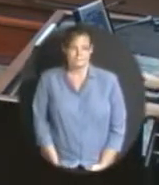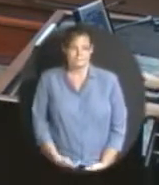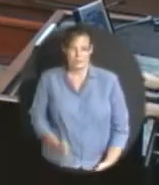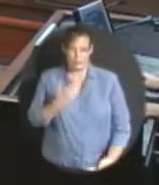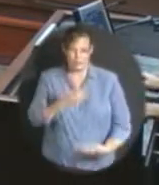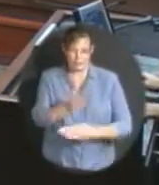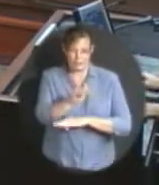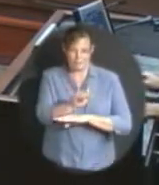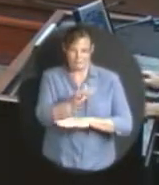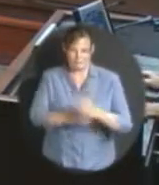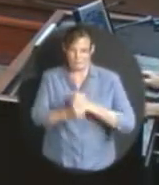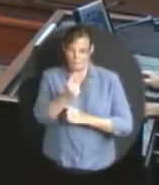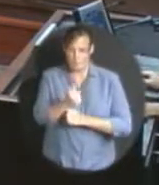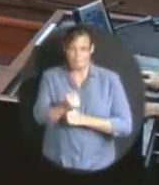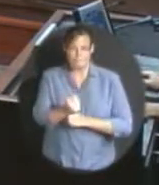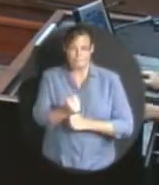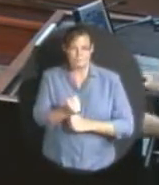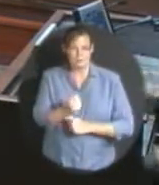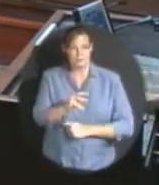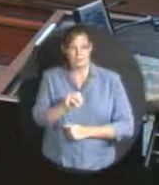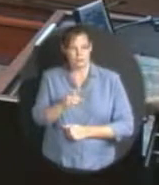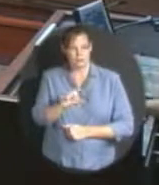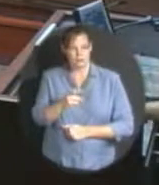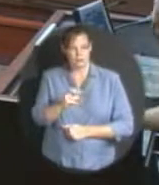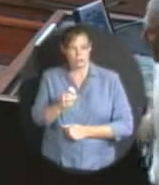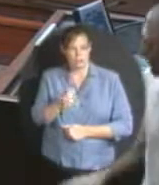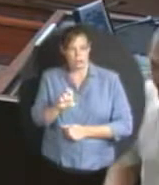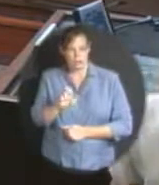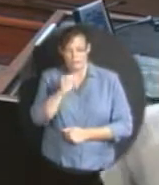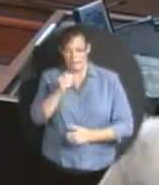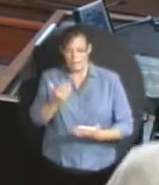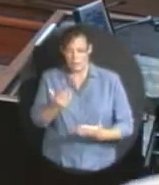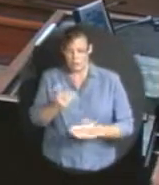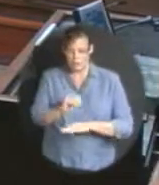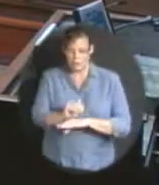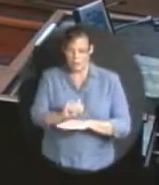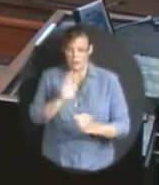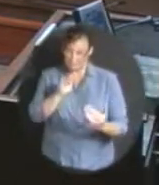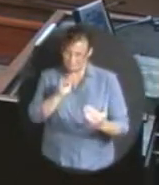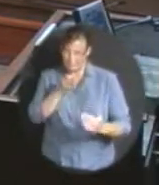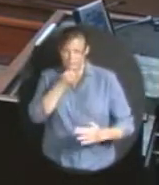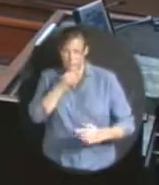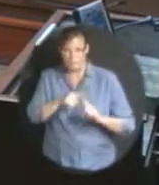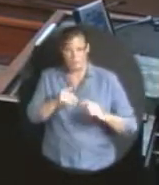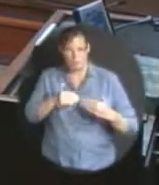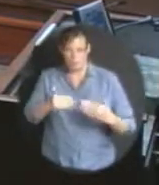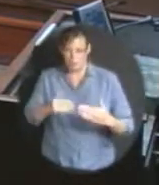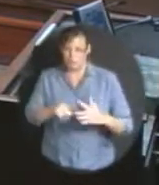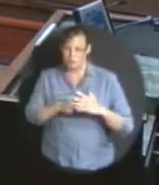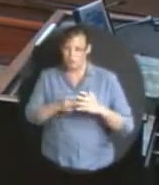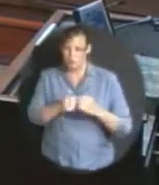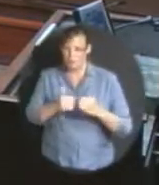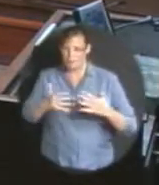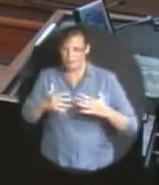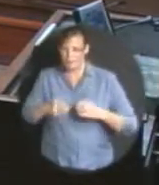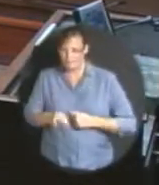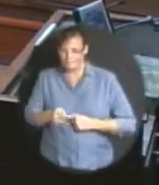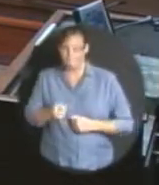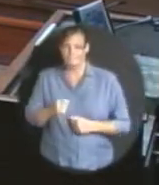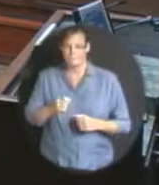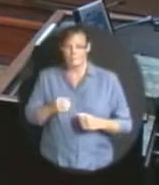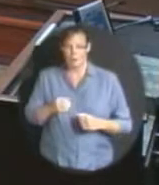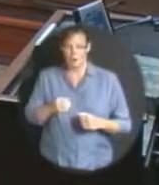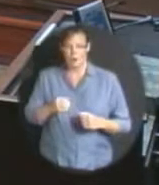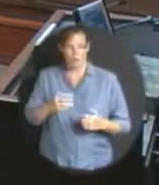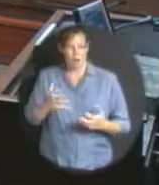Good evening, everyone. Mr. Scheer isn't here this evening. We expect him, but we'll go ahead and get started without him. So with that, I